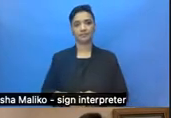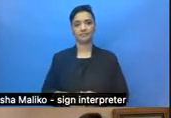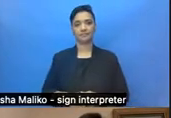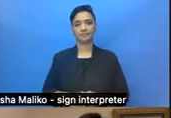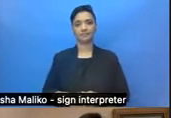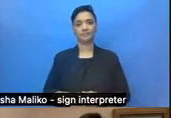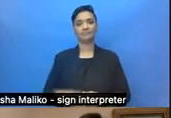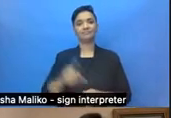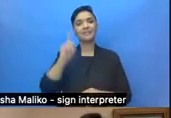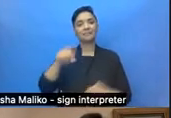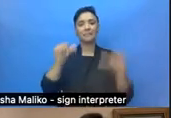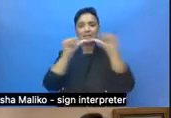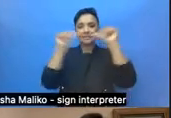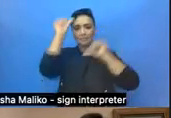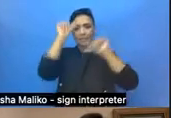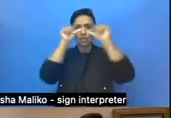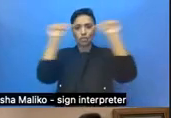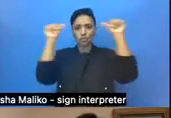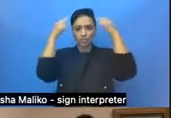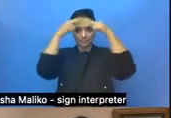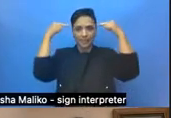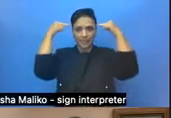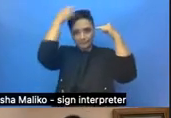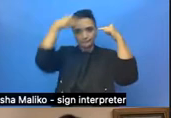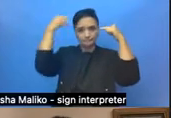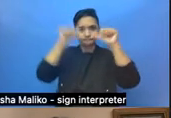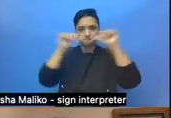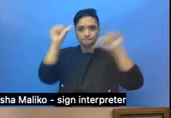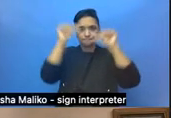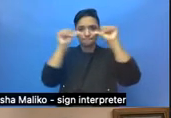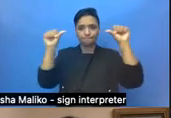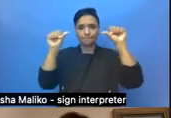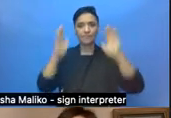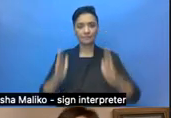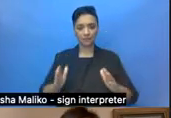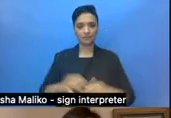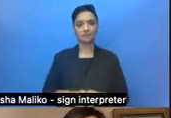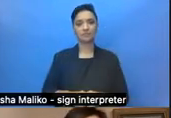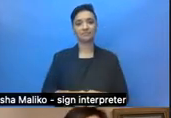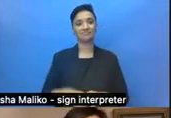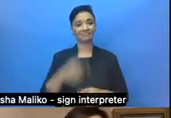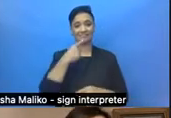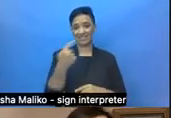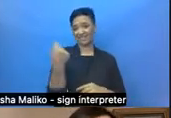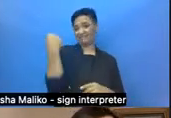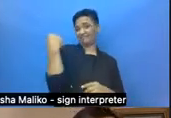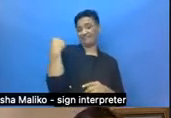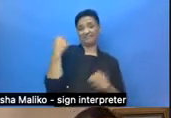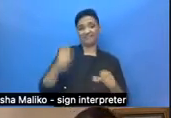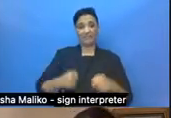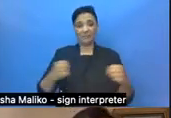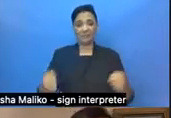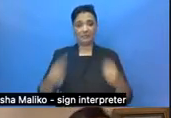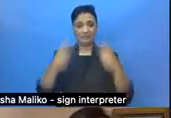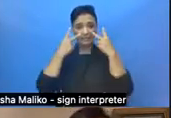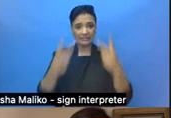no. They had absolutely no idea. And they also said it was recent and that they couldn't get treatment because of the war, but this is something that would